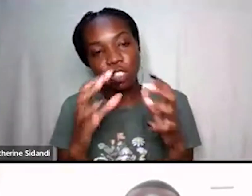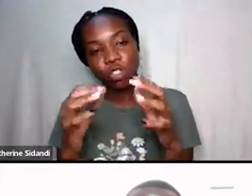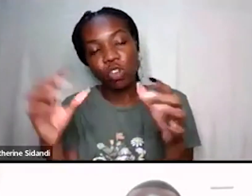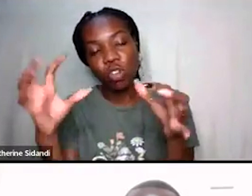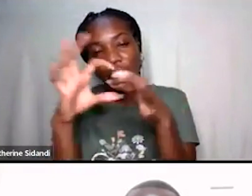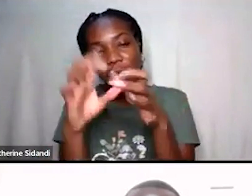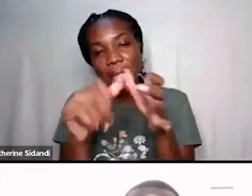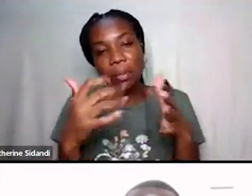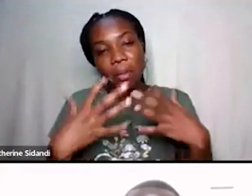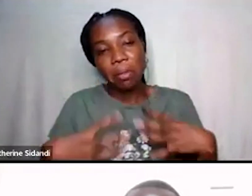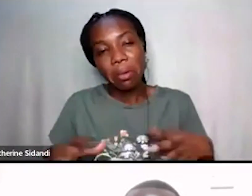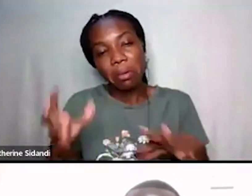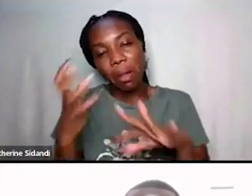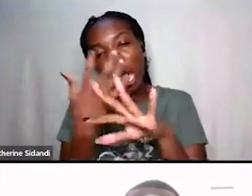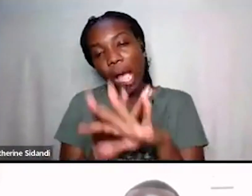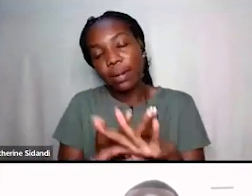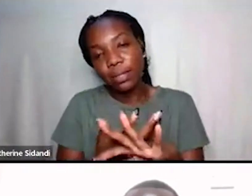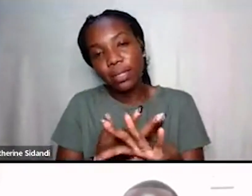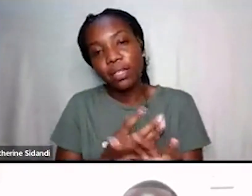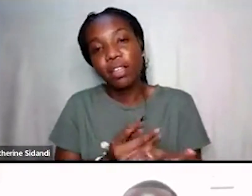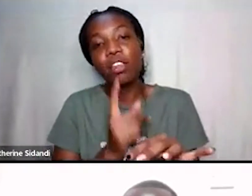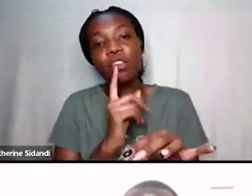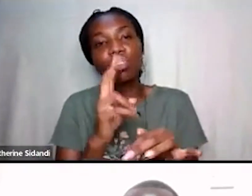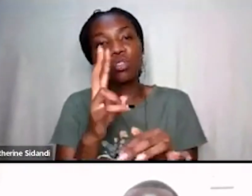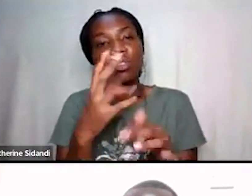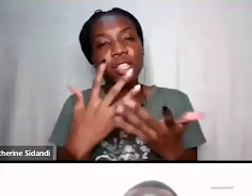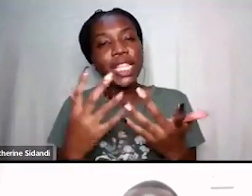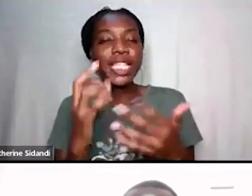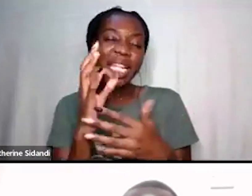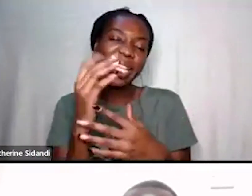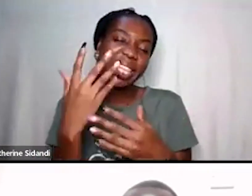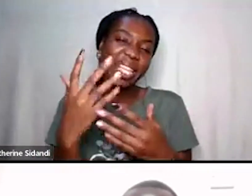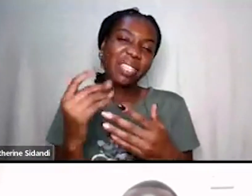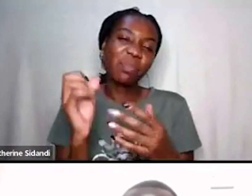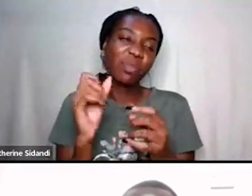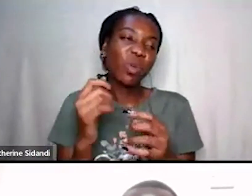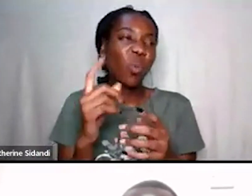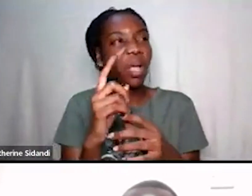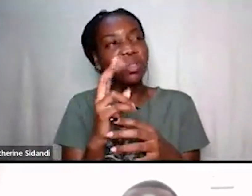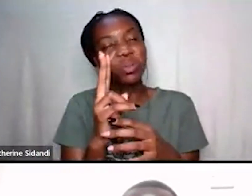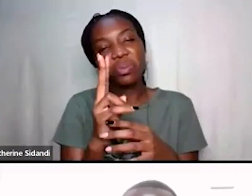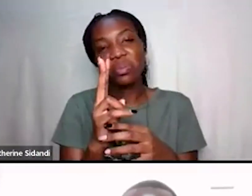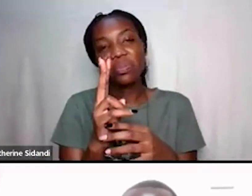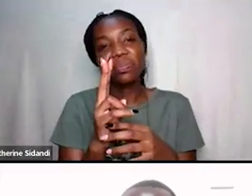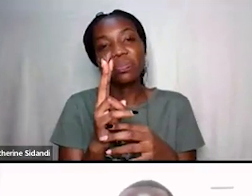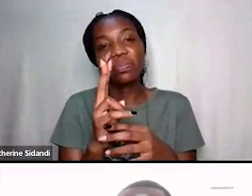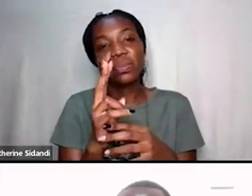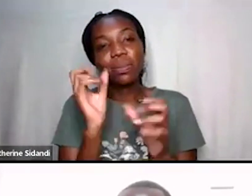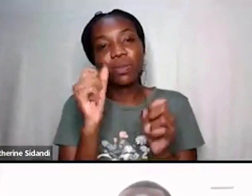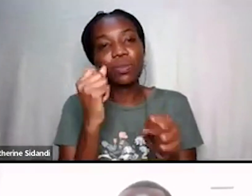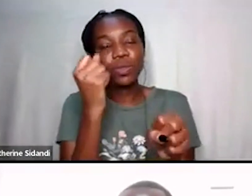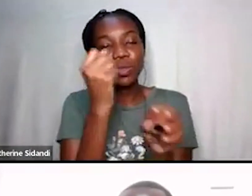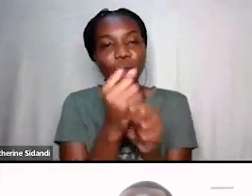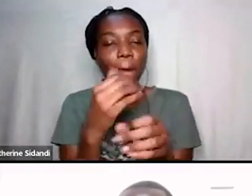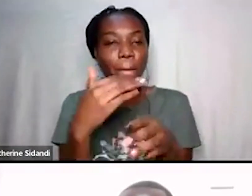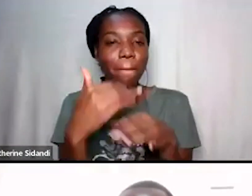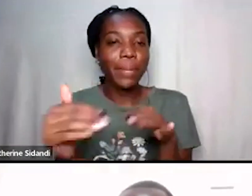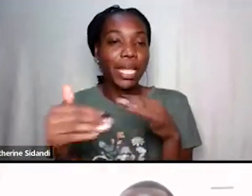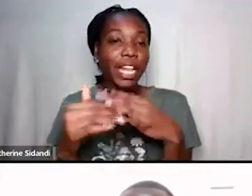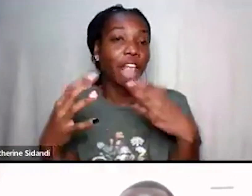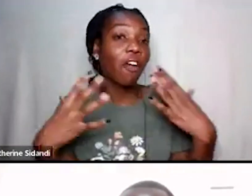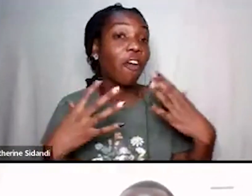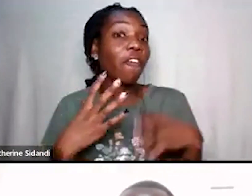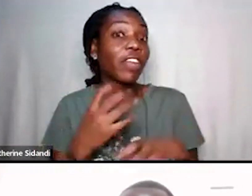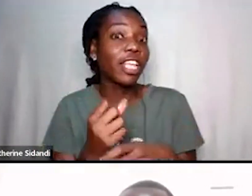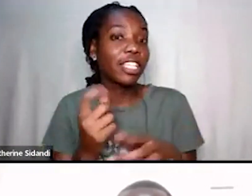people. What are the 2 things or 3 things or whatever, 1 or 2 that they can do to build their confidence and be able to step